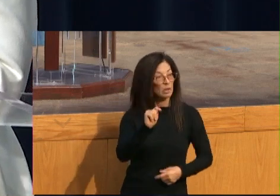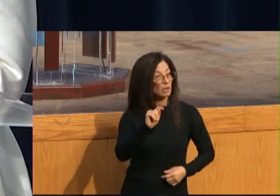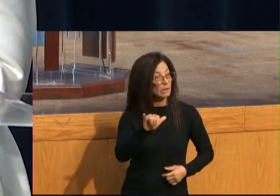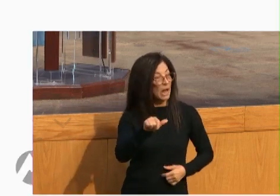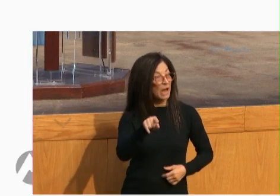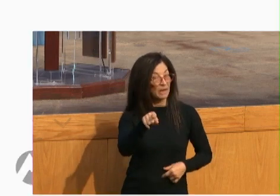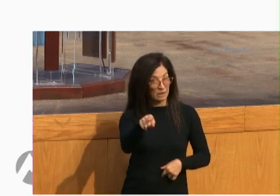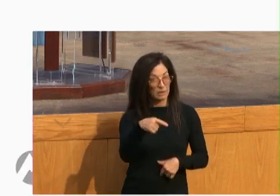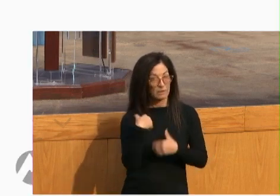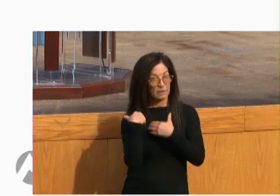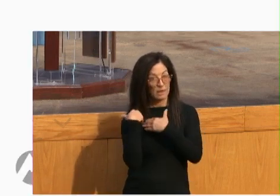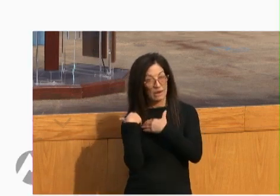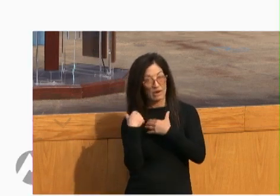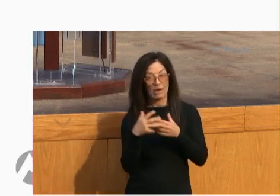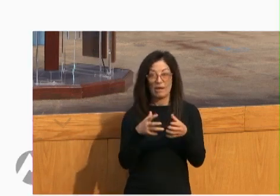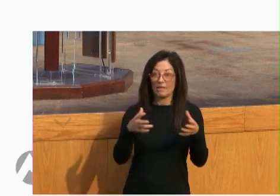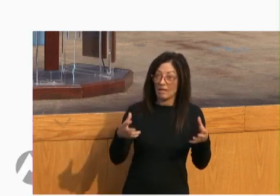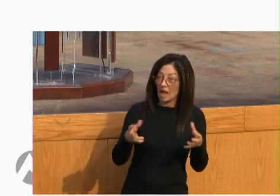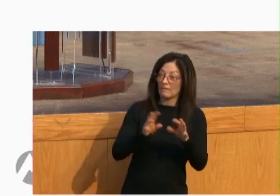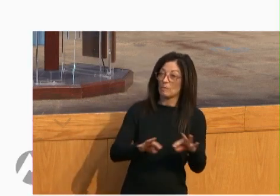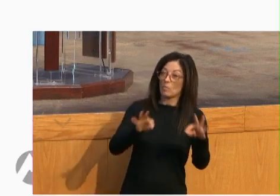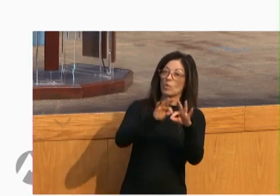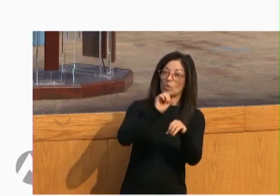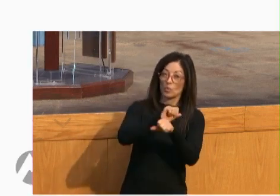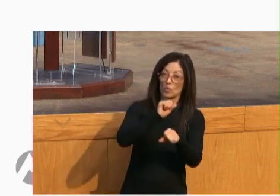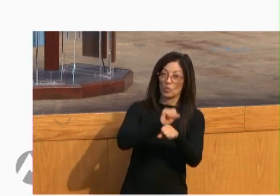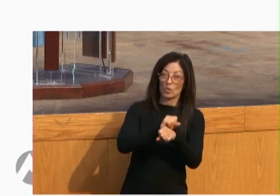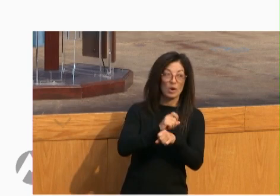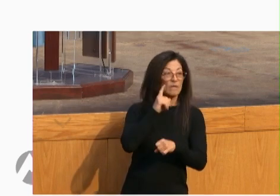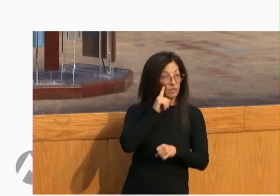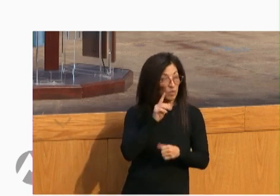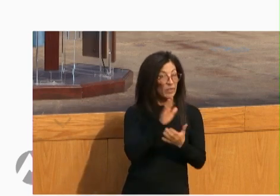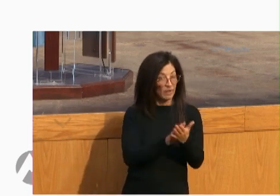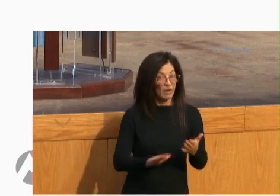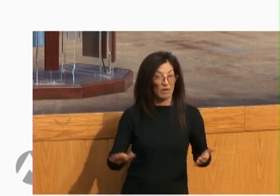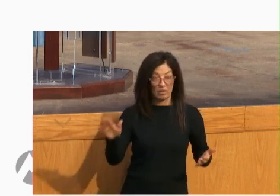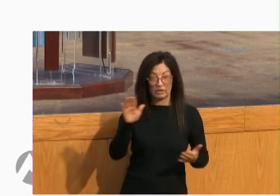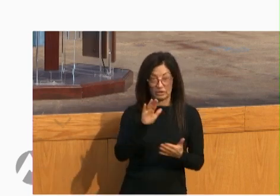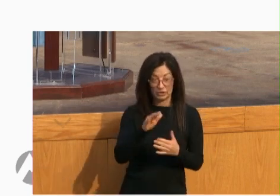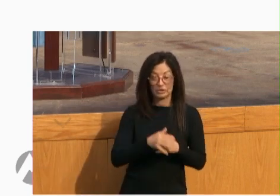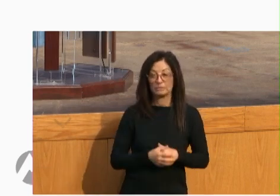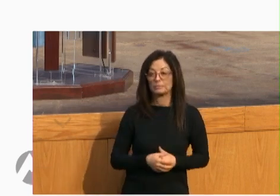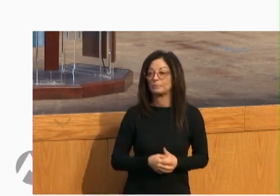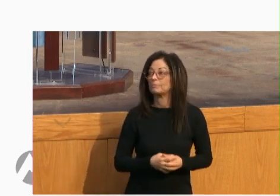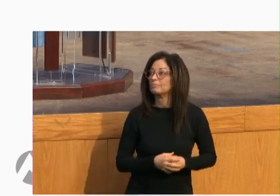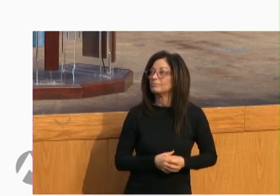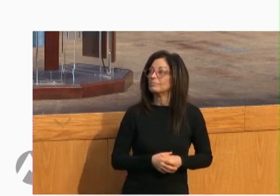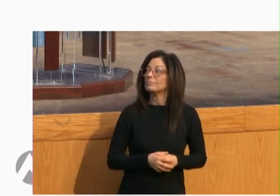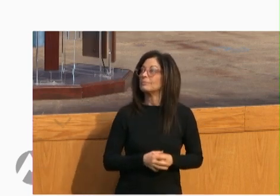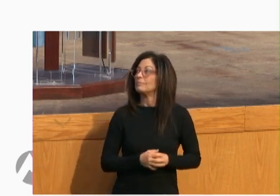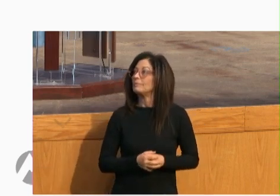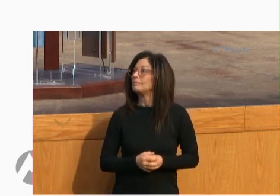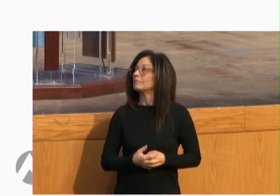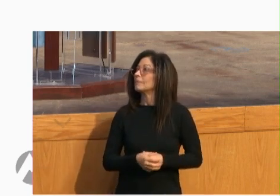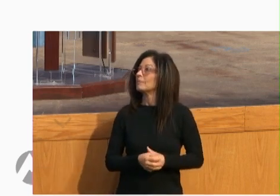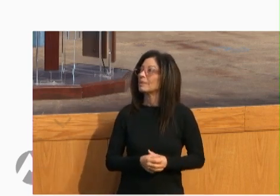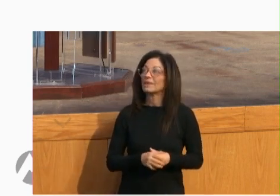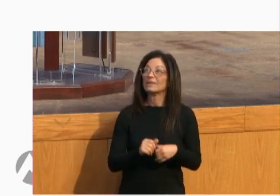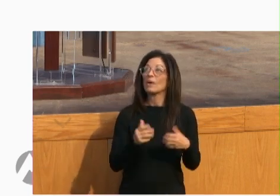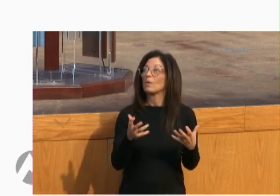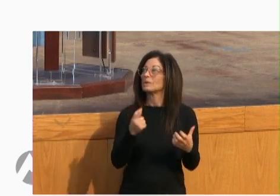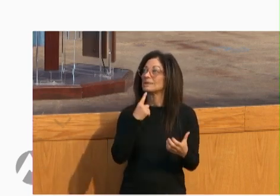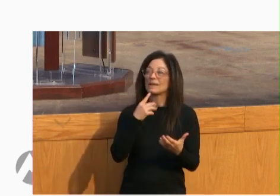a lot of important work for the college. And I wanted to say thank you,